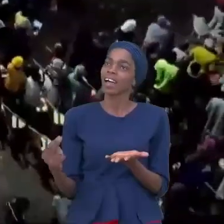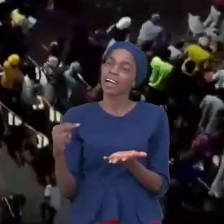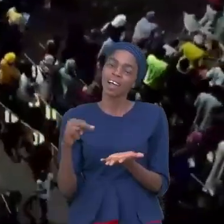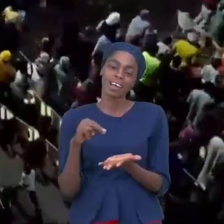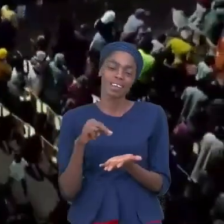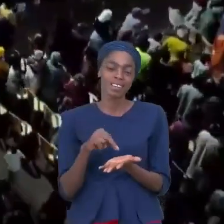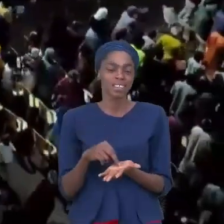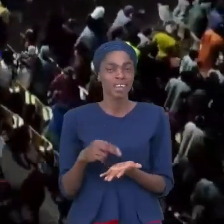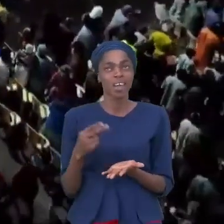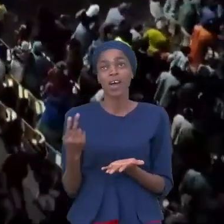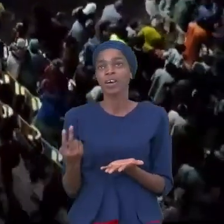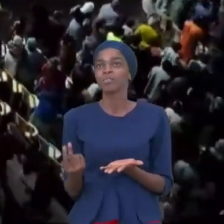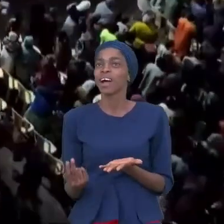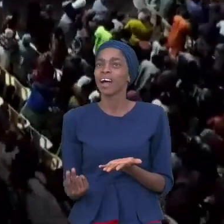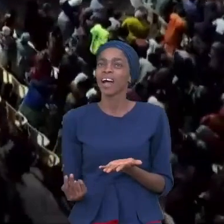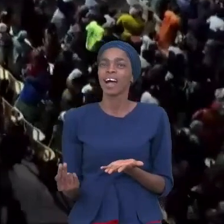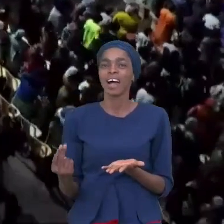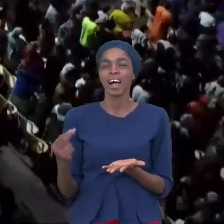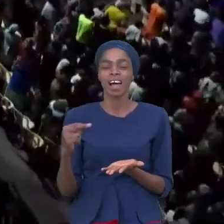arise,